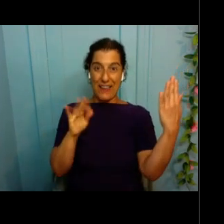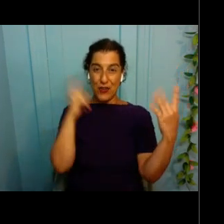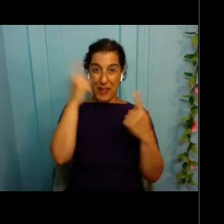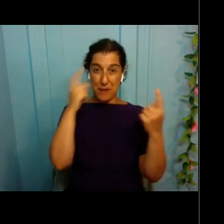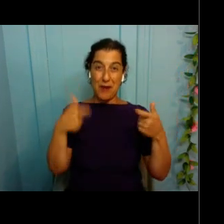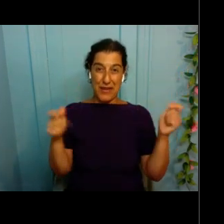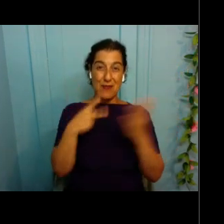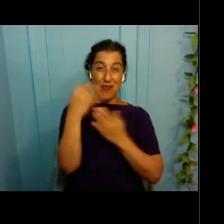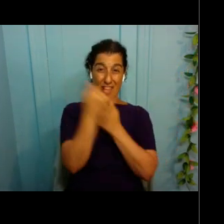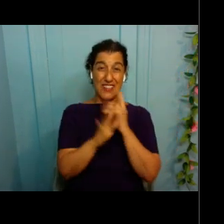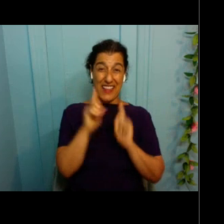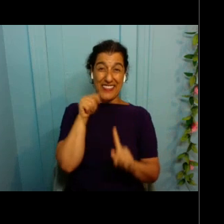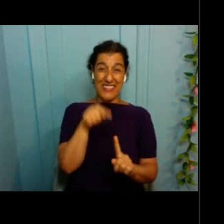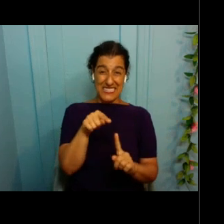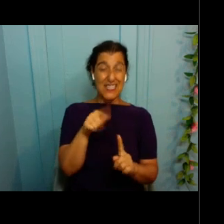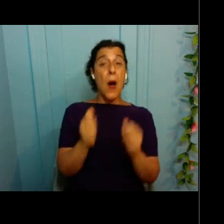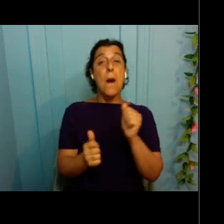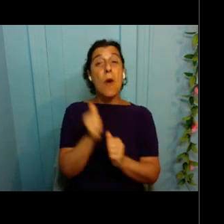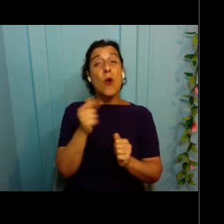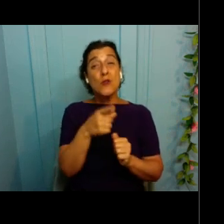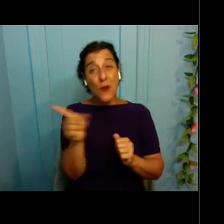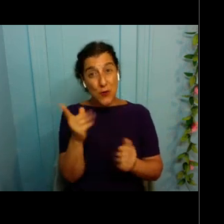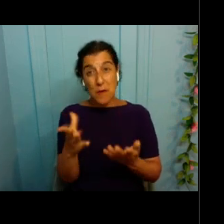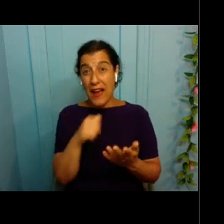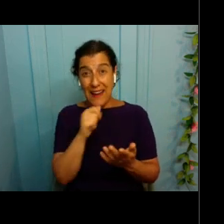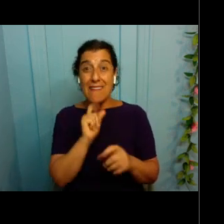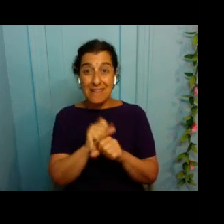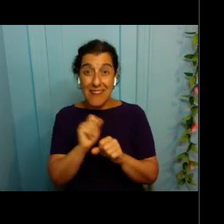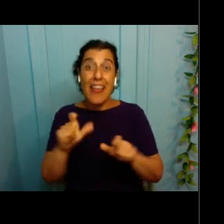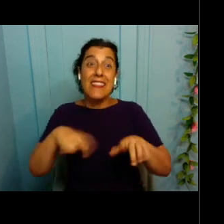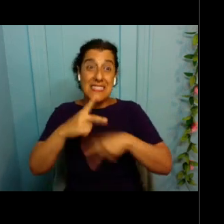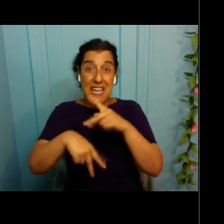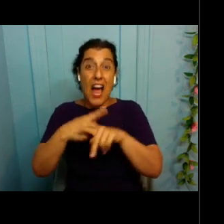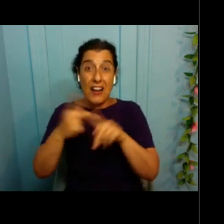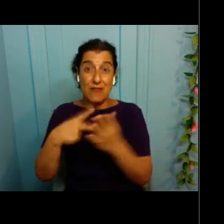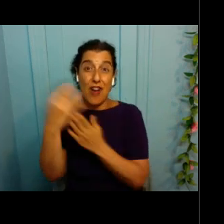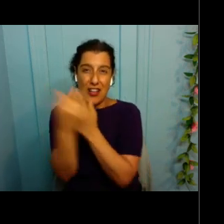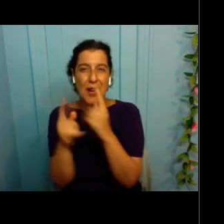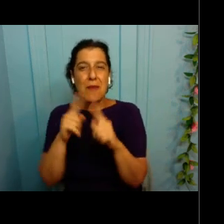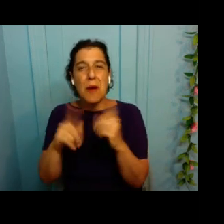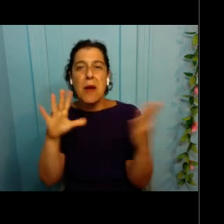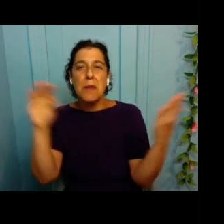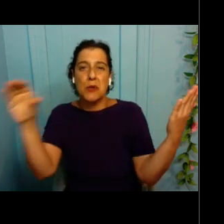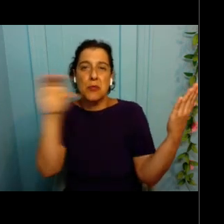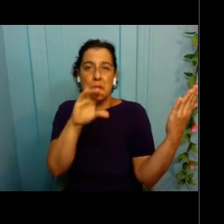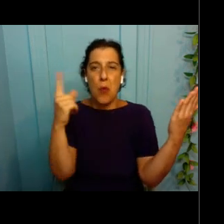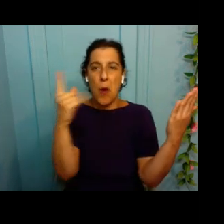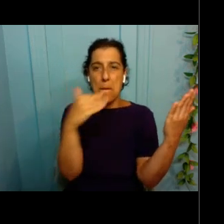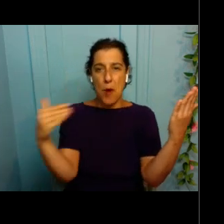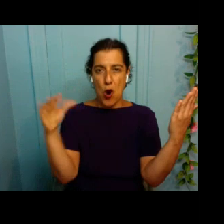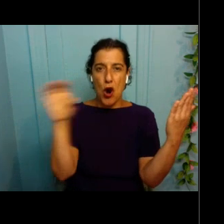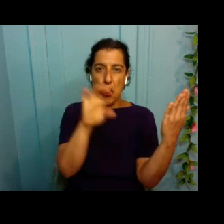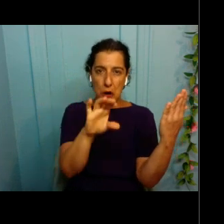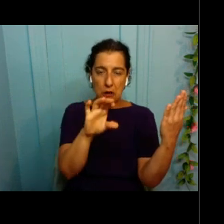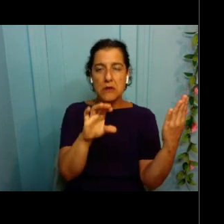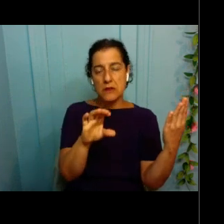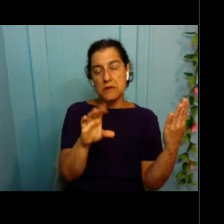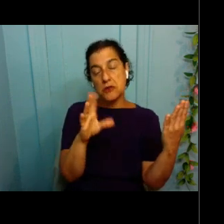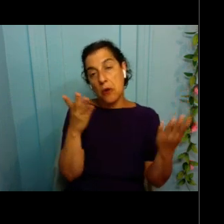obviously, most of you aren't going to be doing a project like this, but you'll be a piece of something. And so that's not